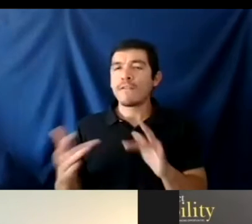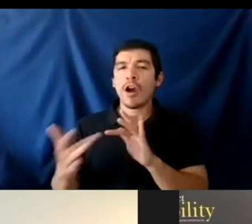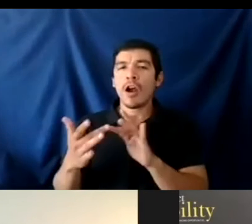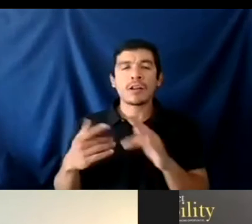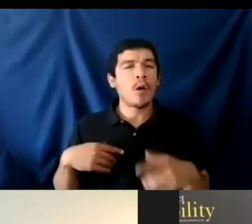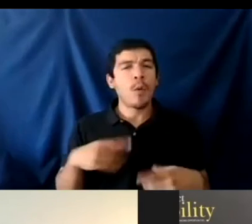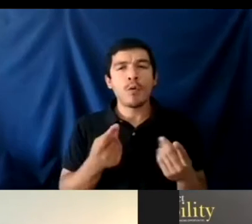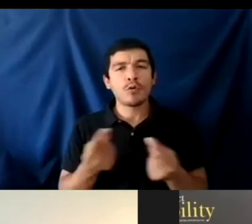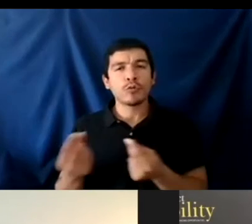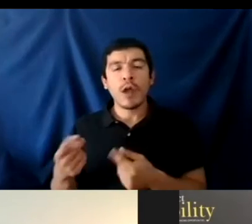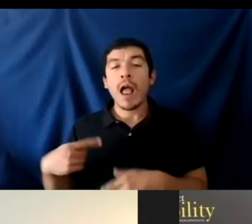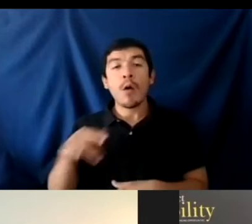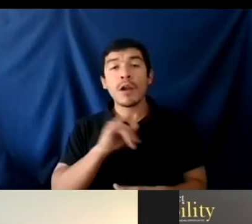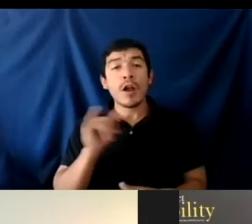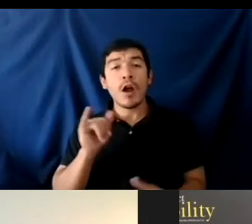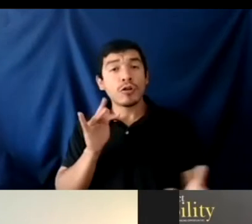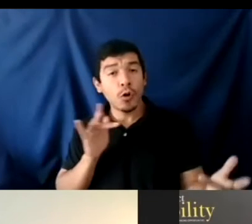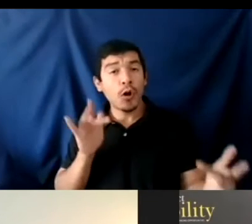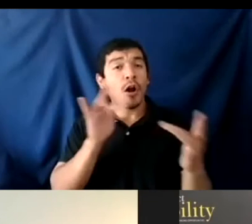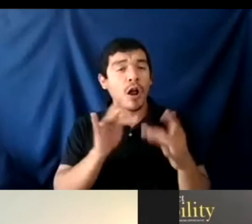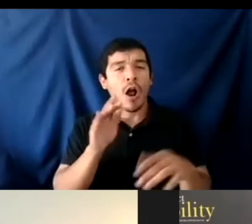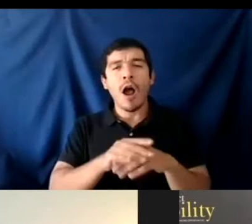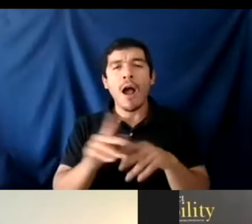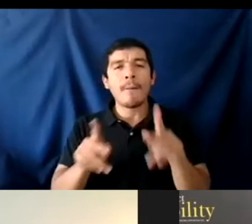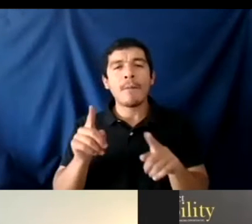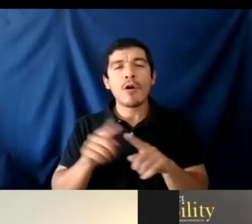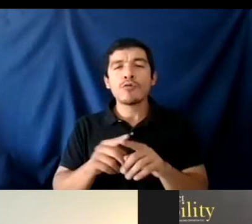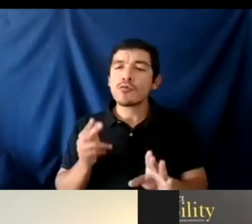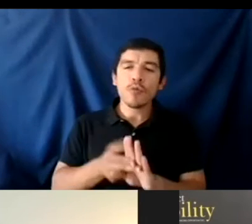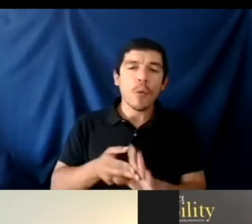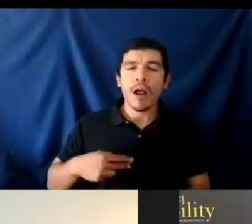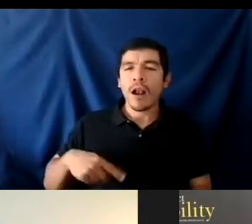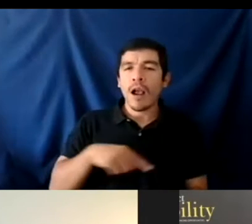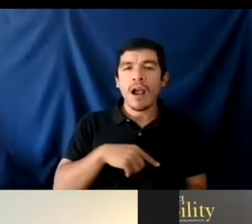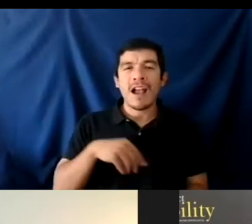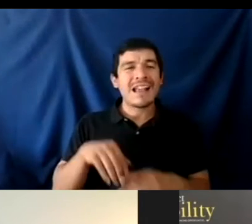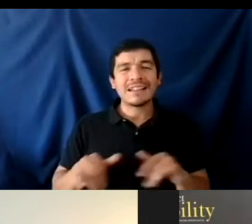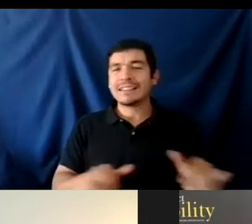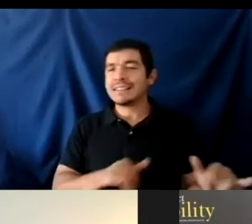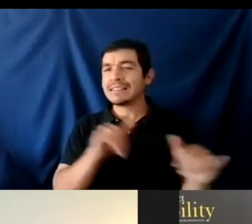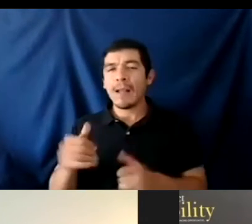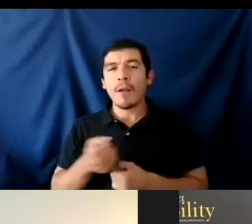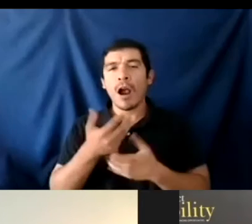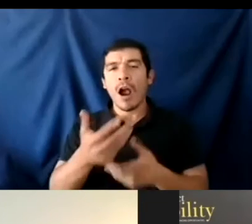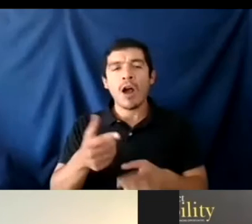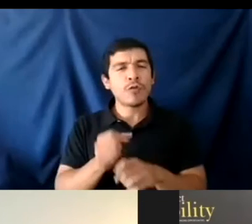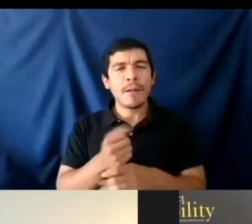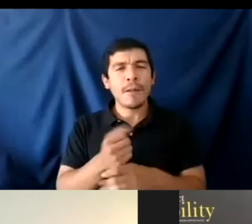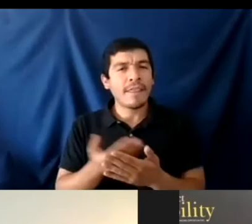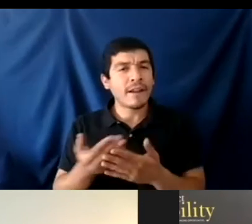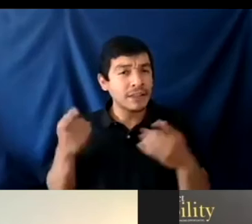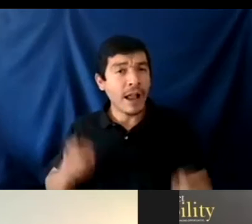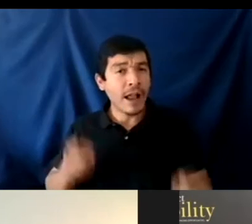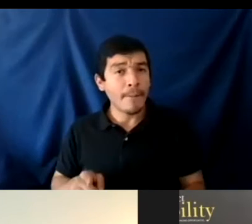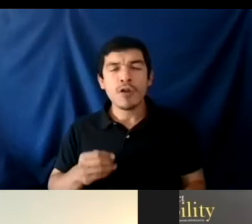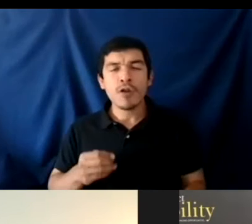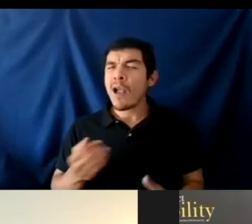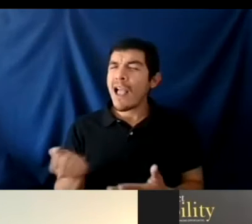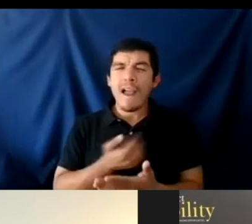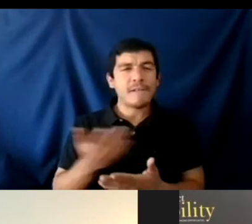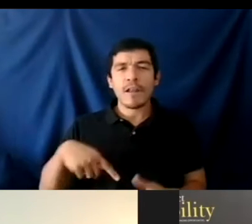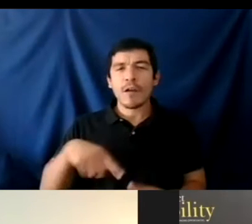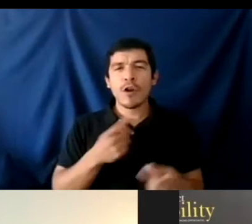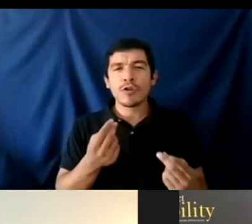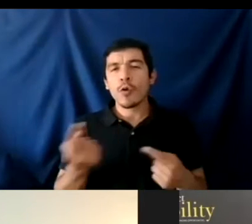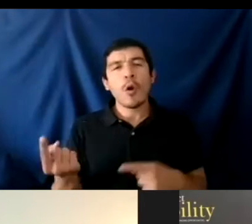we also called upon folks to join with us in common cause to make these things happen. So everything we do is always